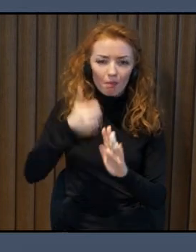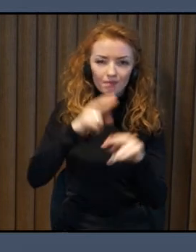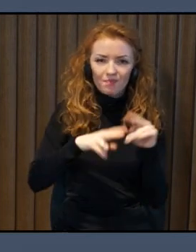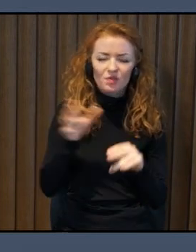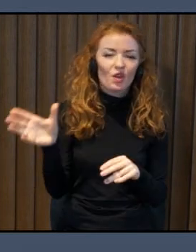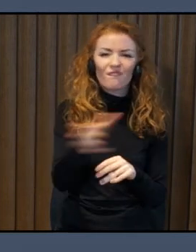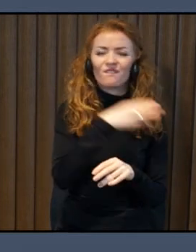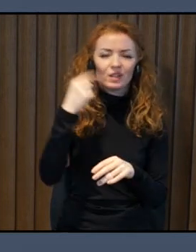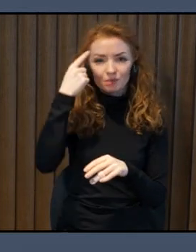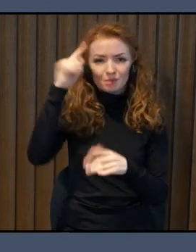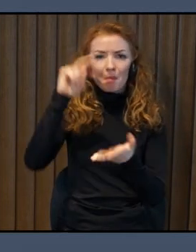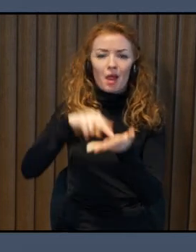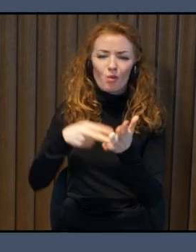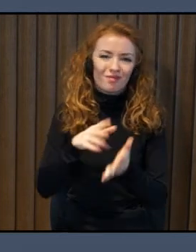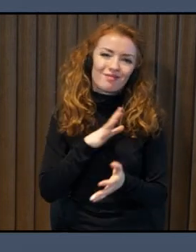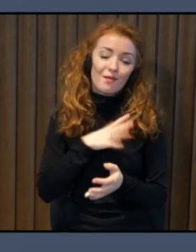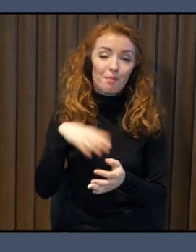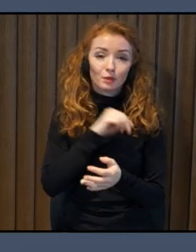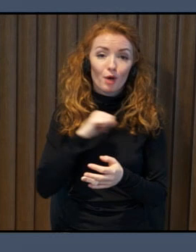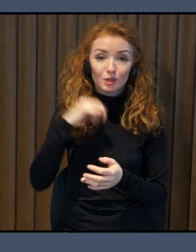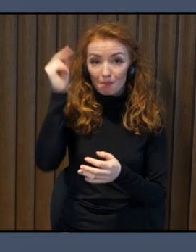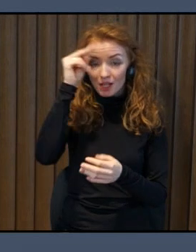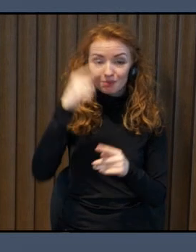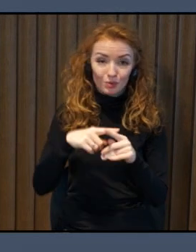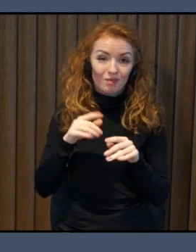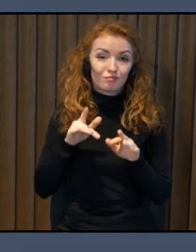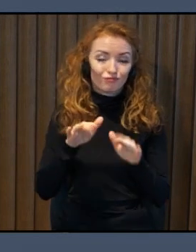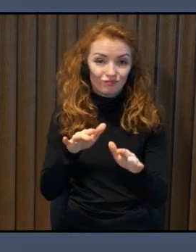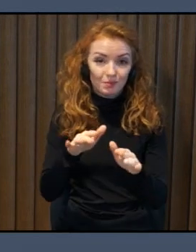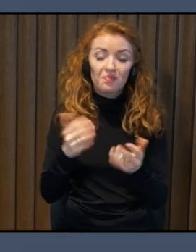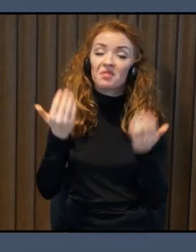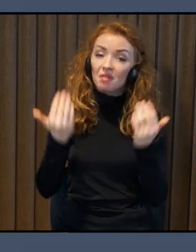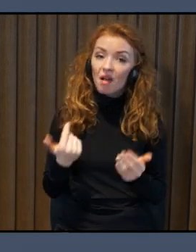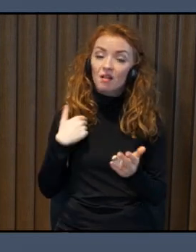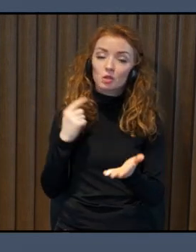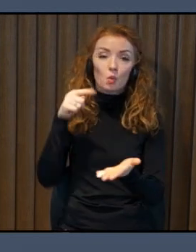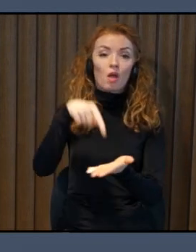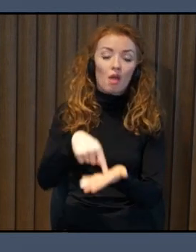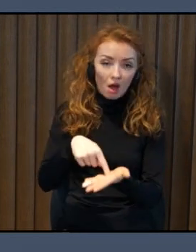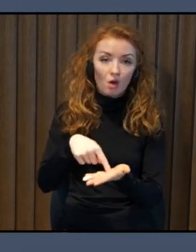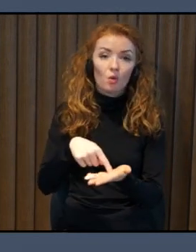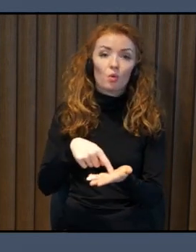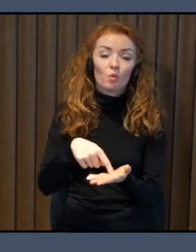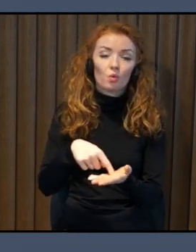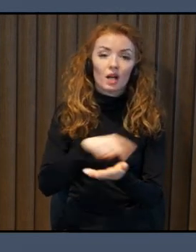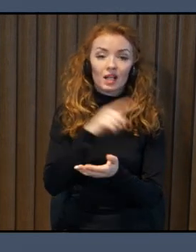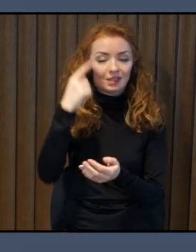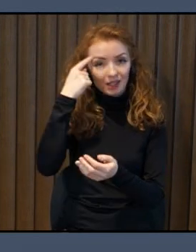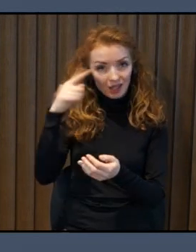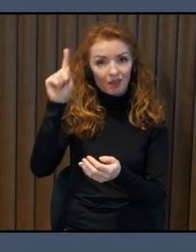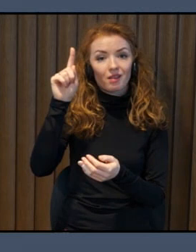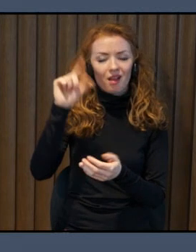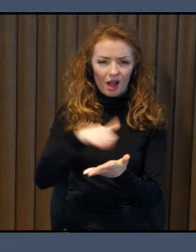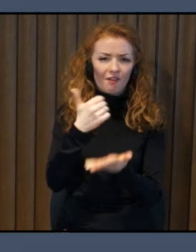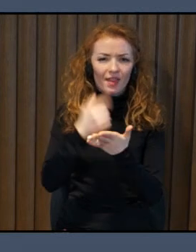we were doing it now, we would create it much better. So it means we cannot forecast everything.